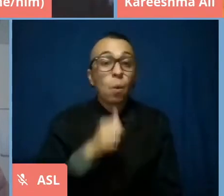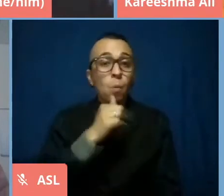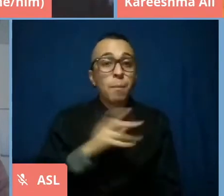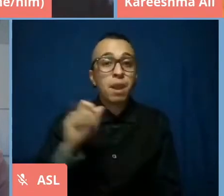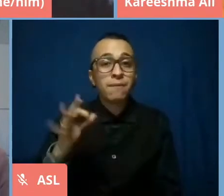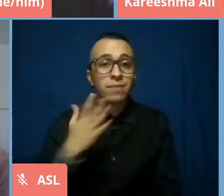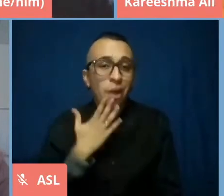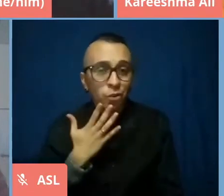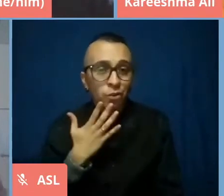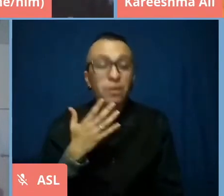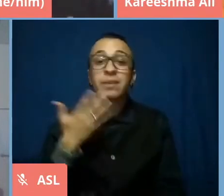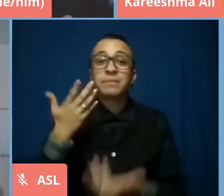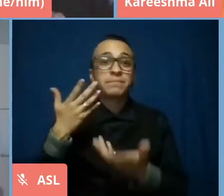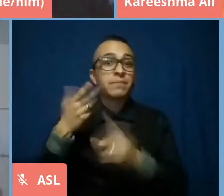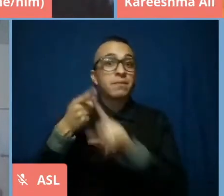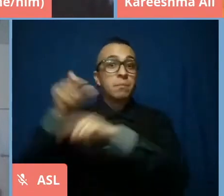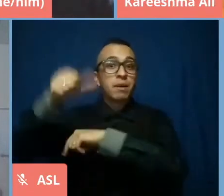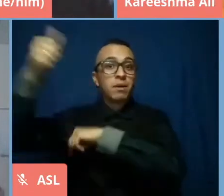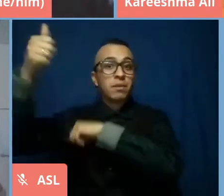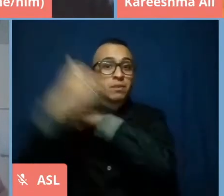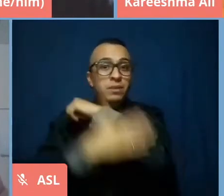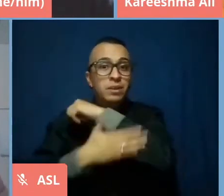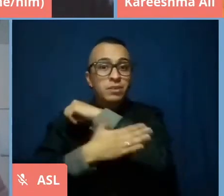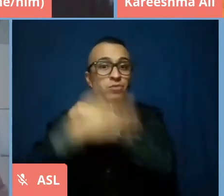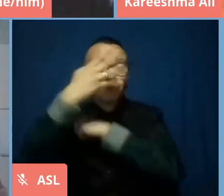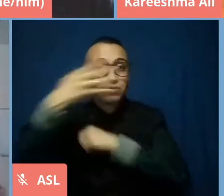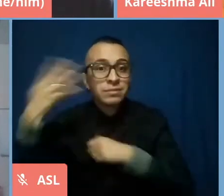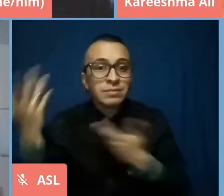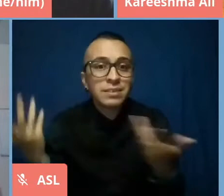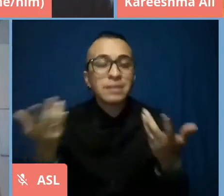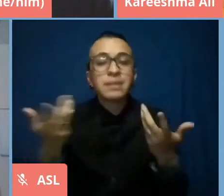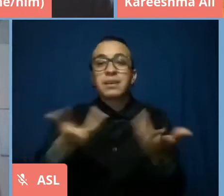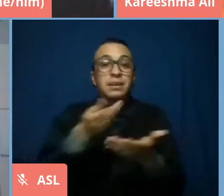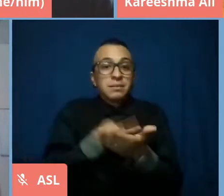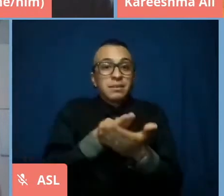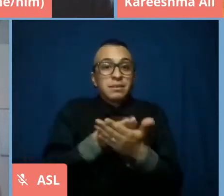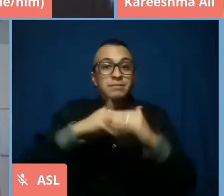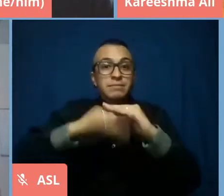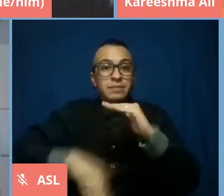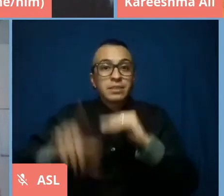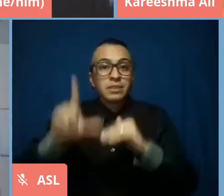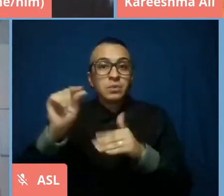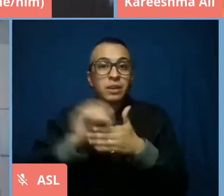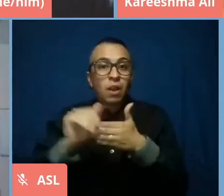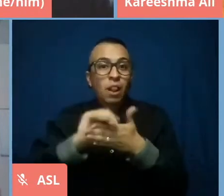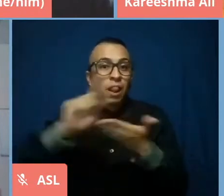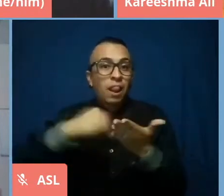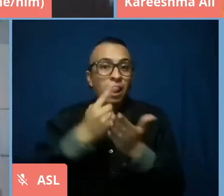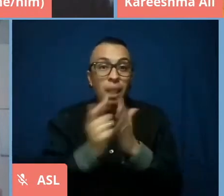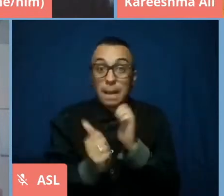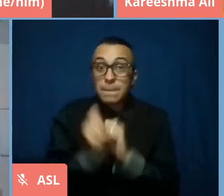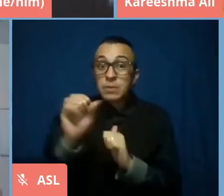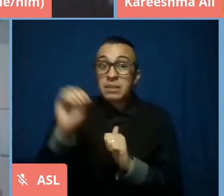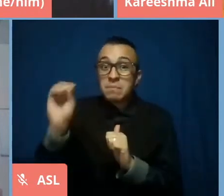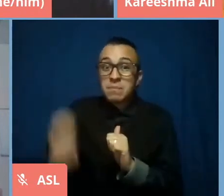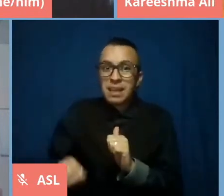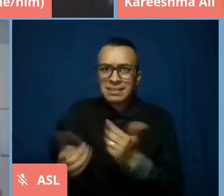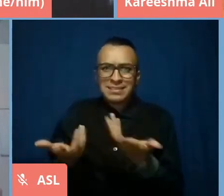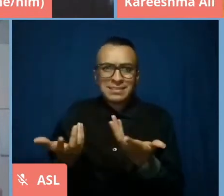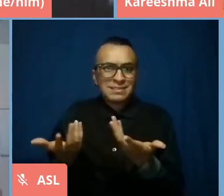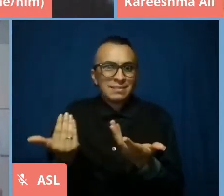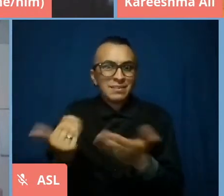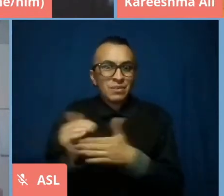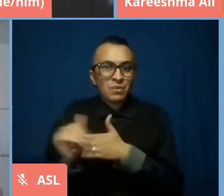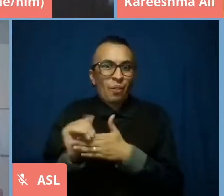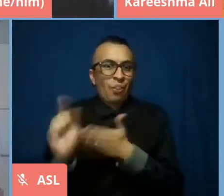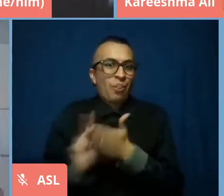immigrant, and at wages under $20 an hour, in most places $15 an hour. How do we